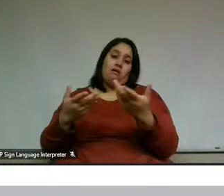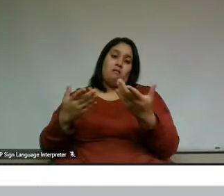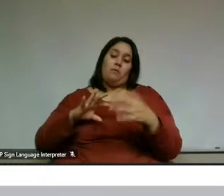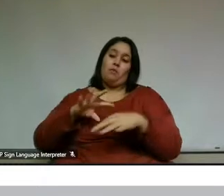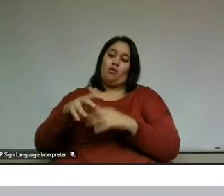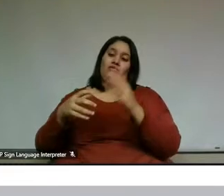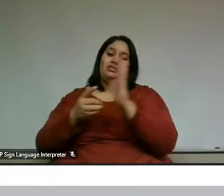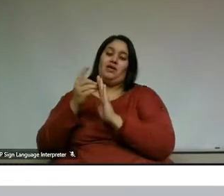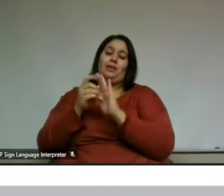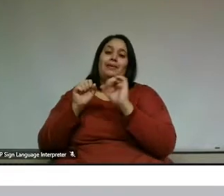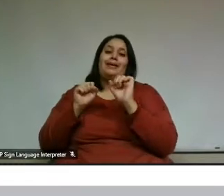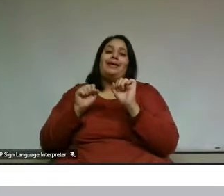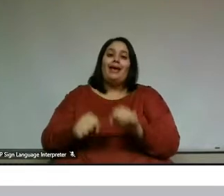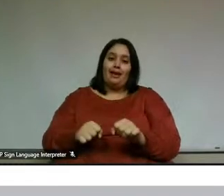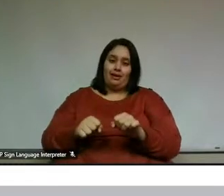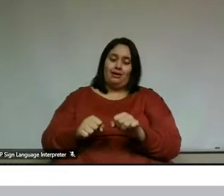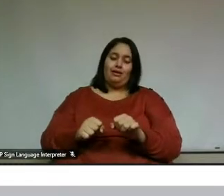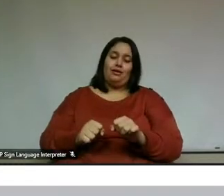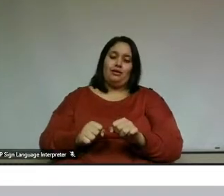develop.